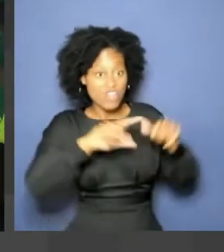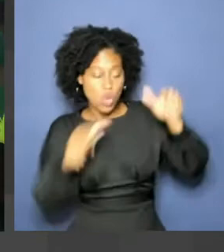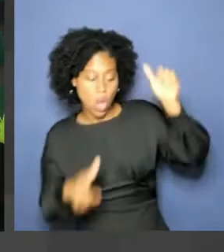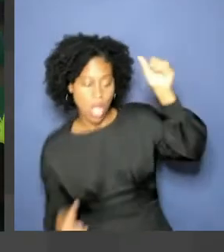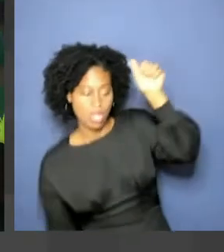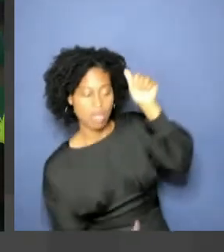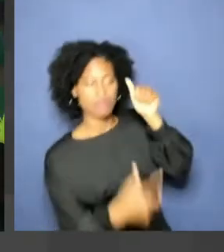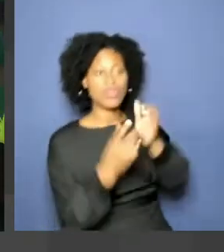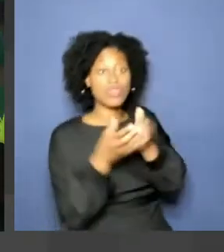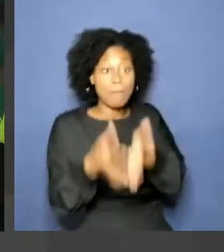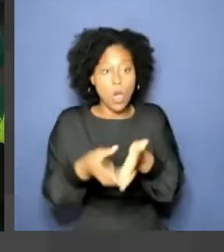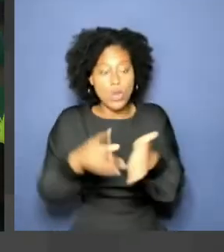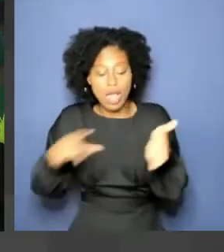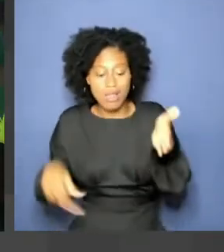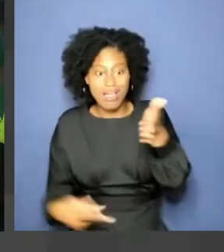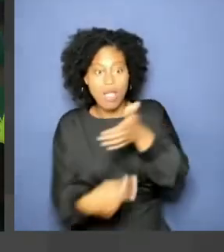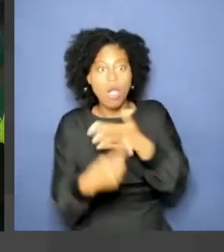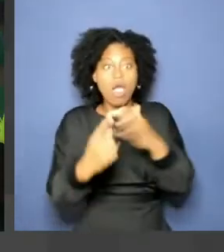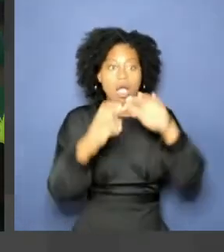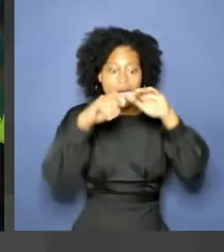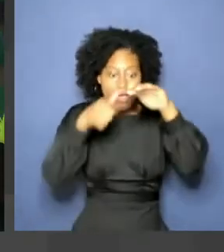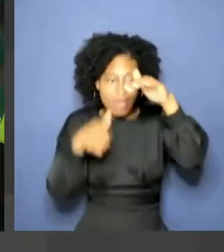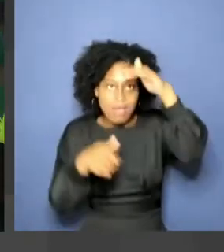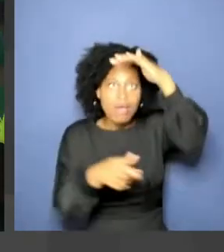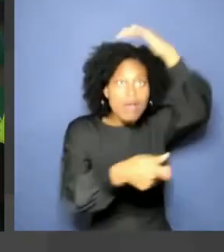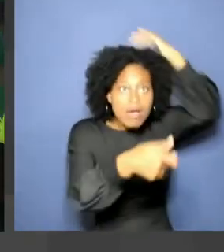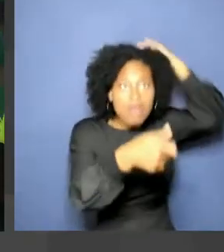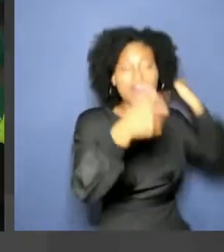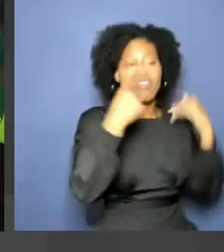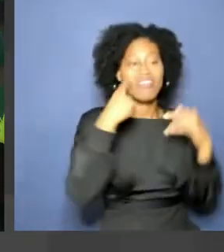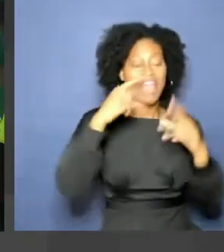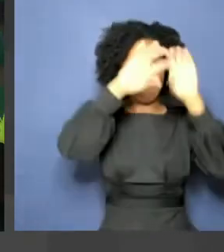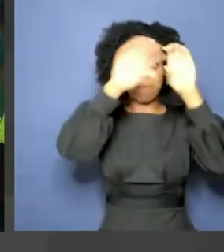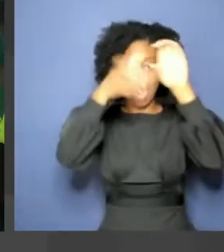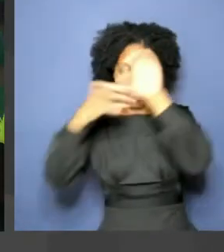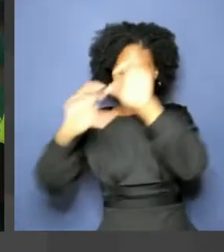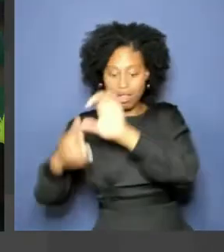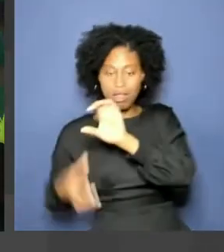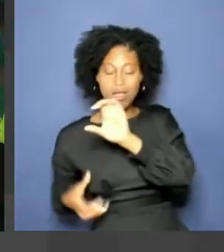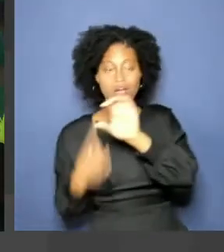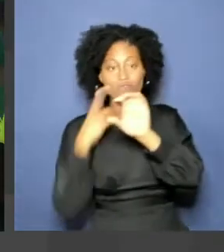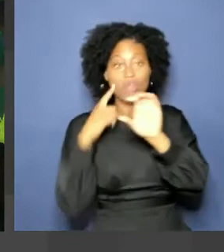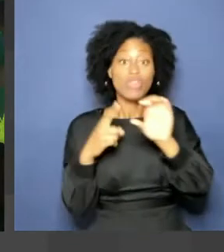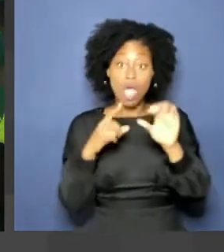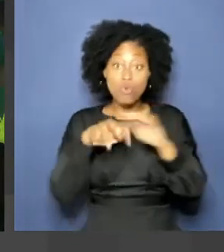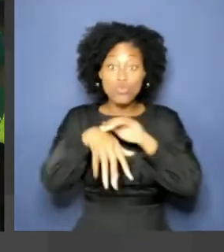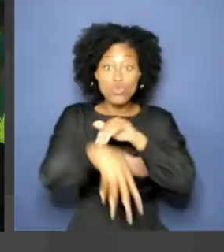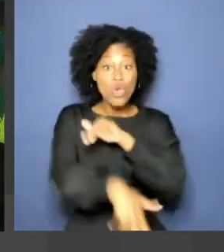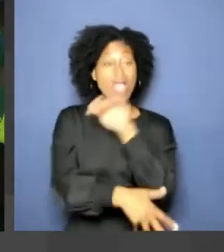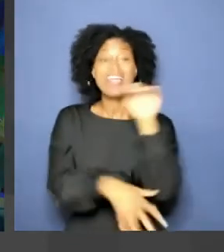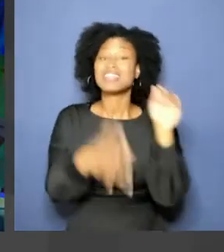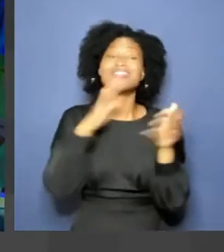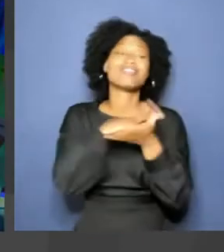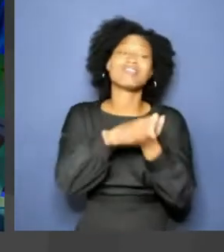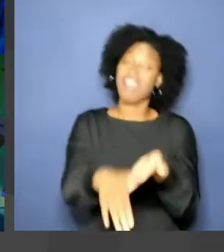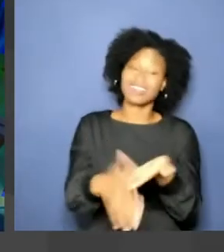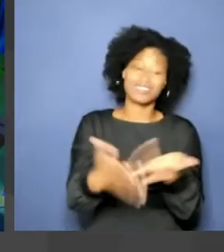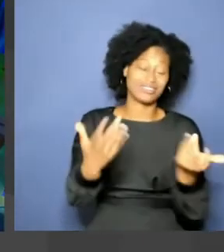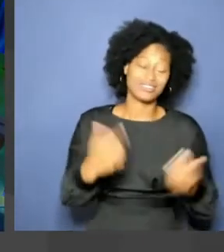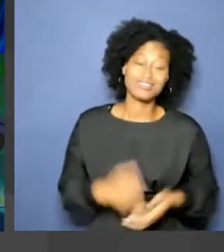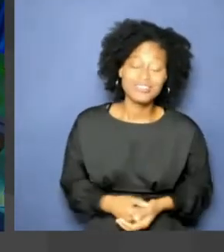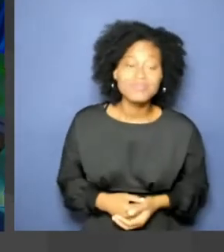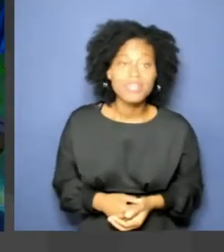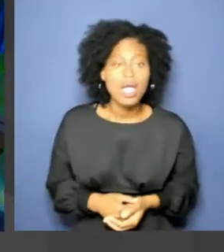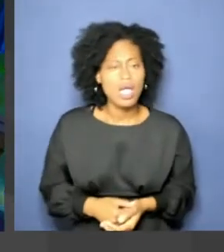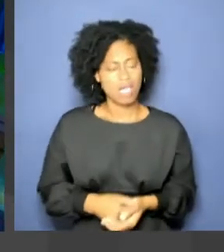think that adds such a nice feeling to it. Yeah, like in this picture, it's really nice atmosphere. That's beautiful.